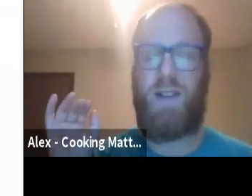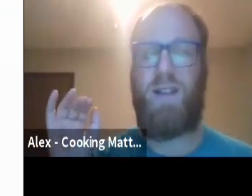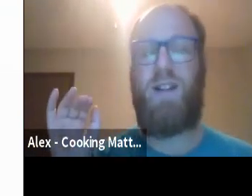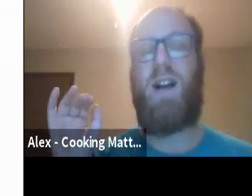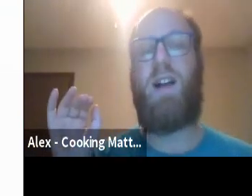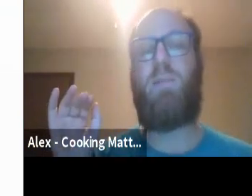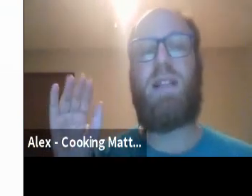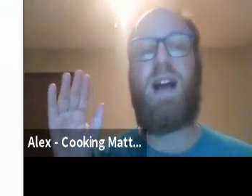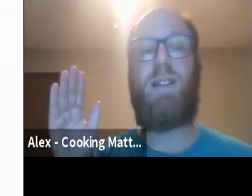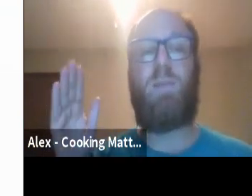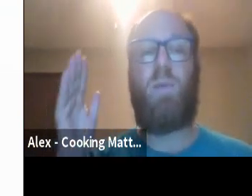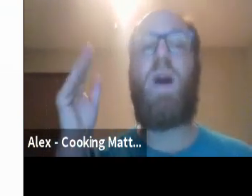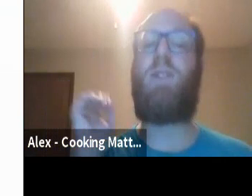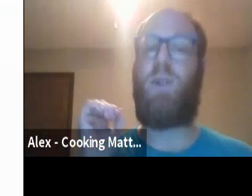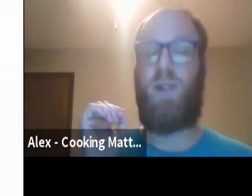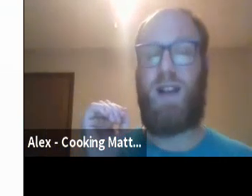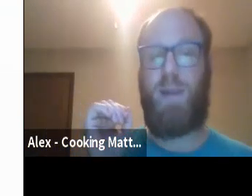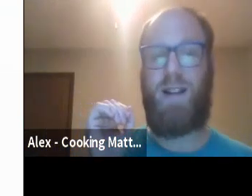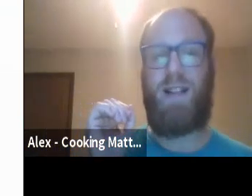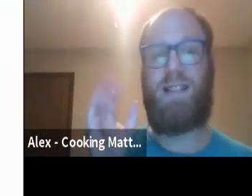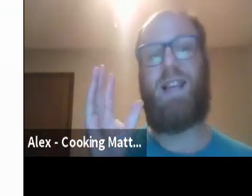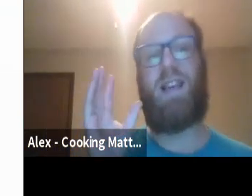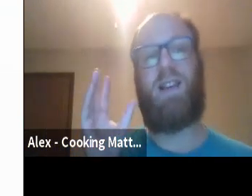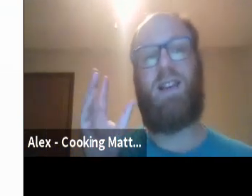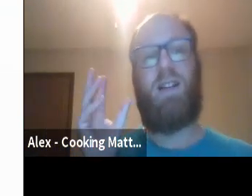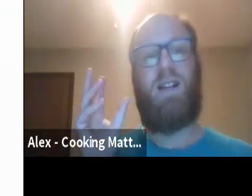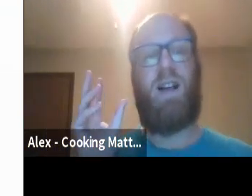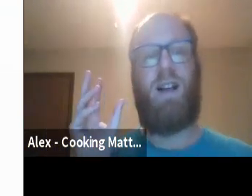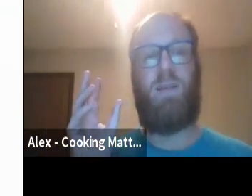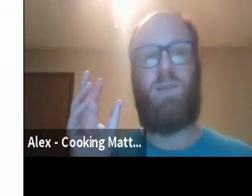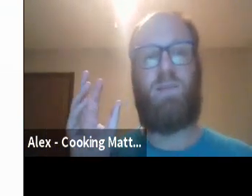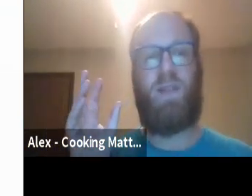right, that's fine," but to ask them, "What don't you like about it? Is it,